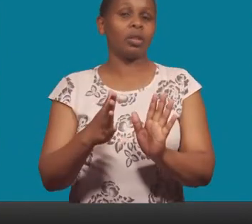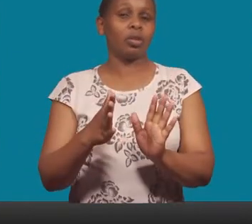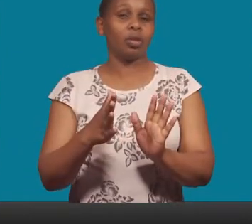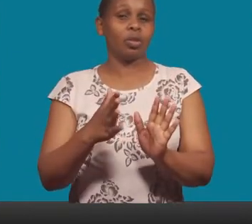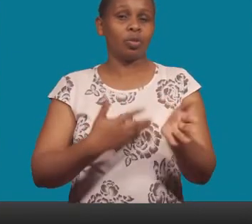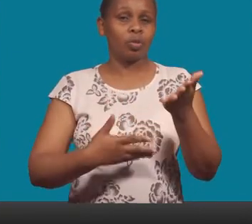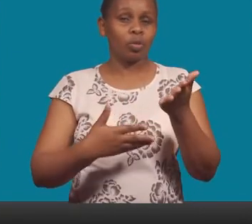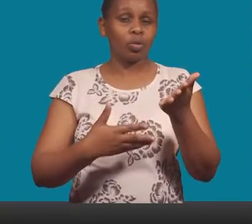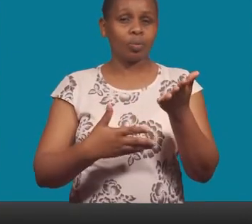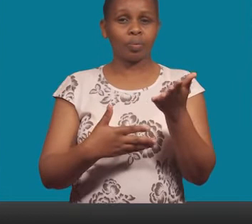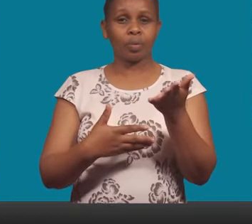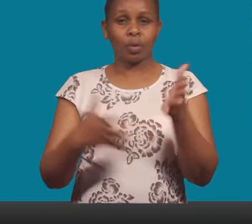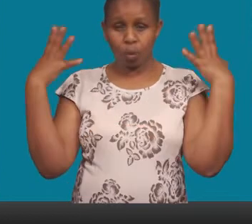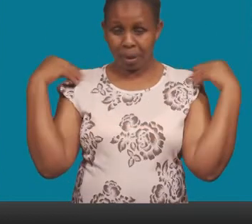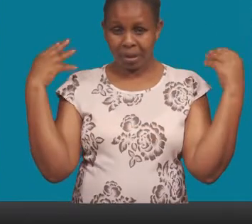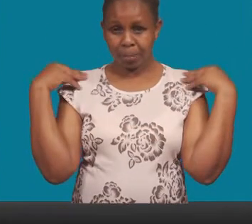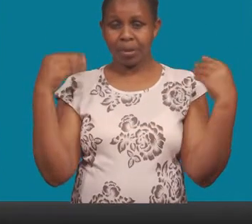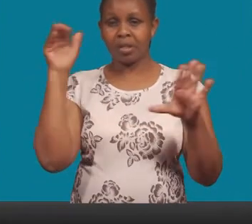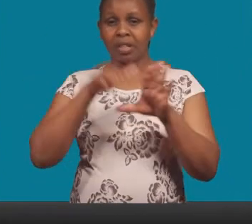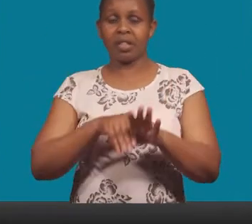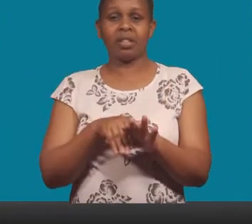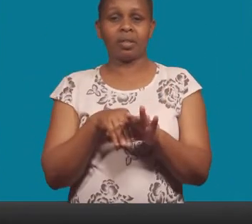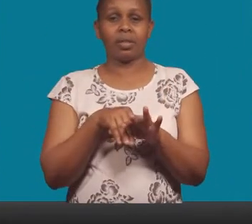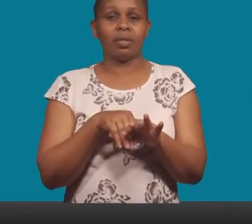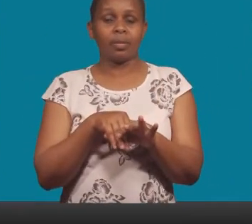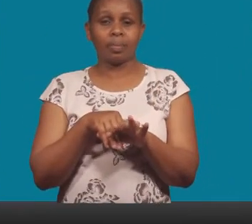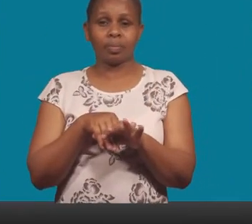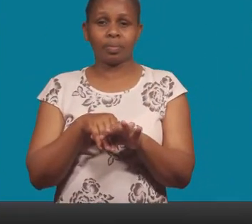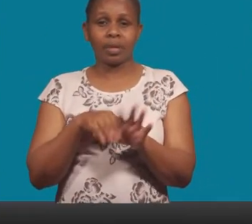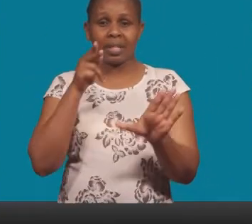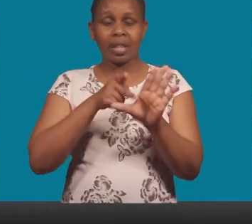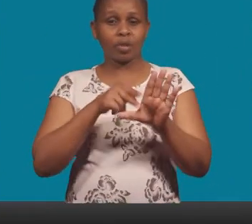in psychosocial support activities in the